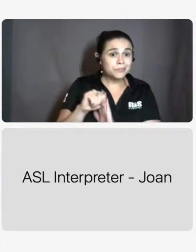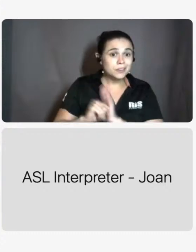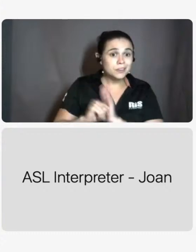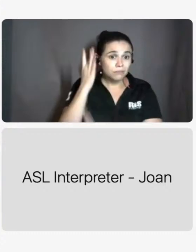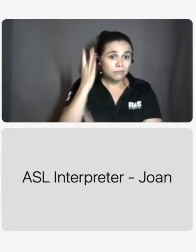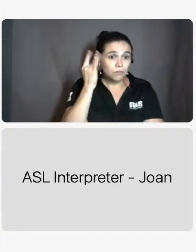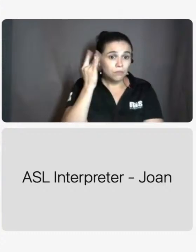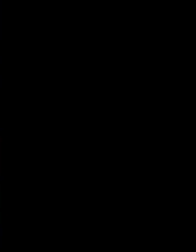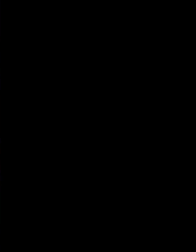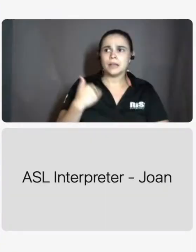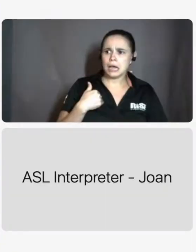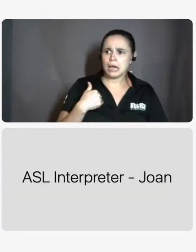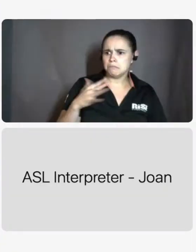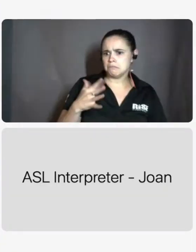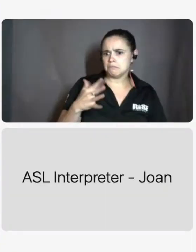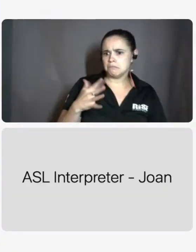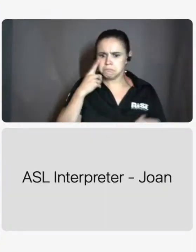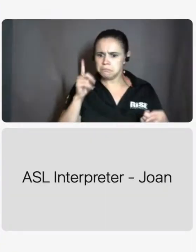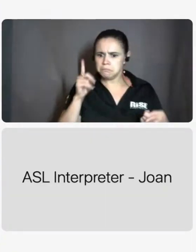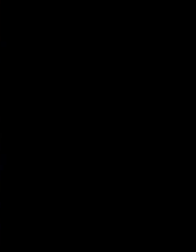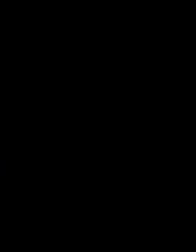that ballpark? I'm just curious.